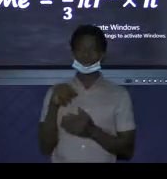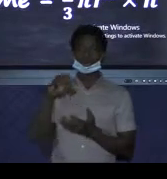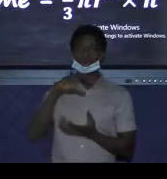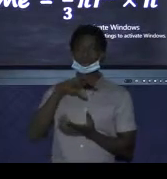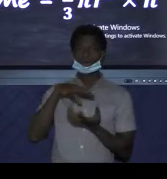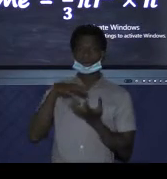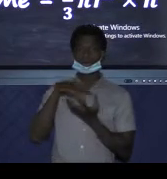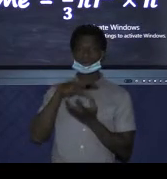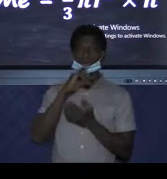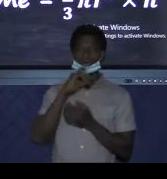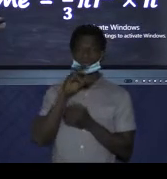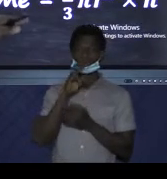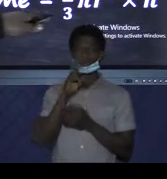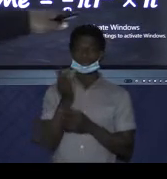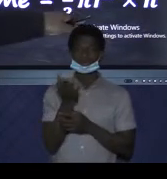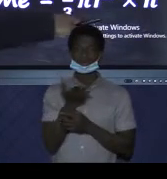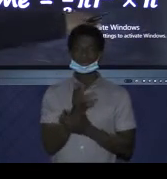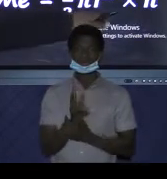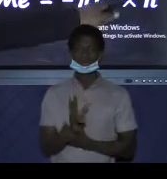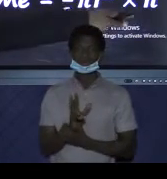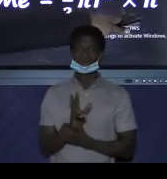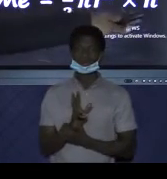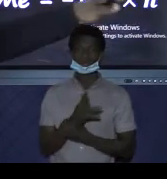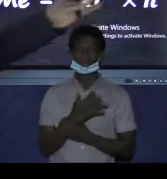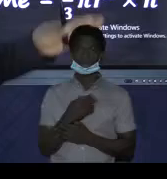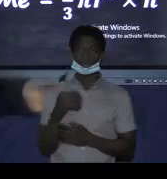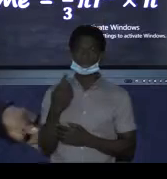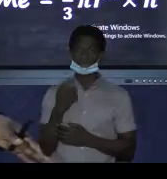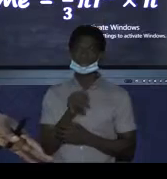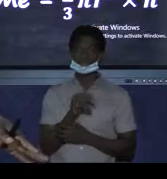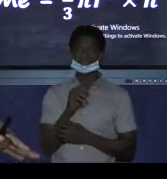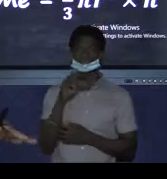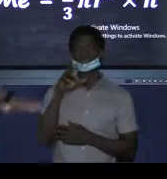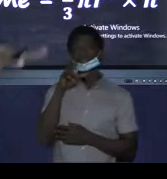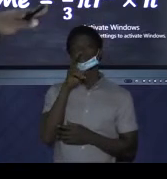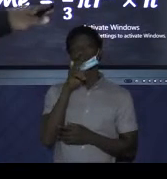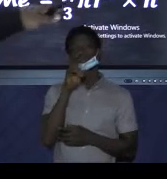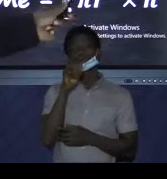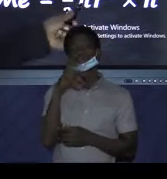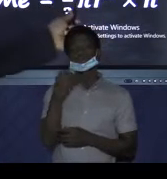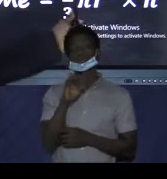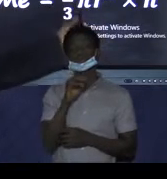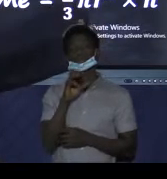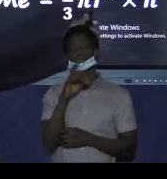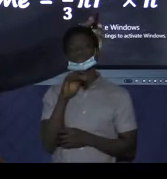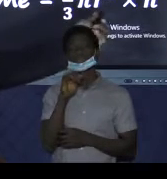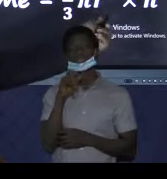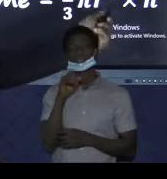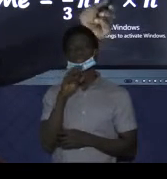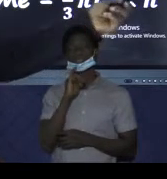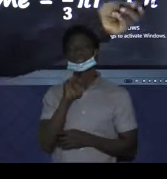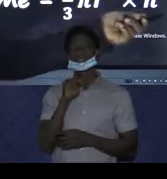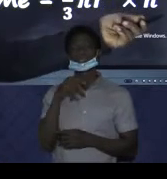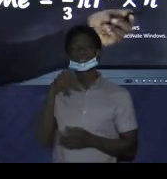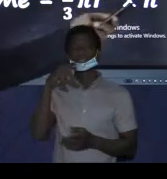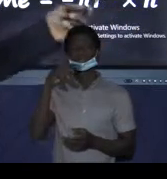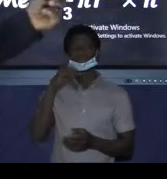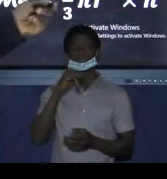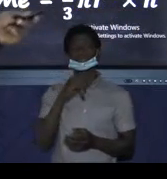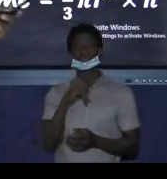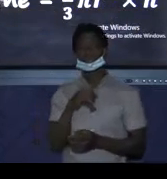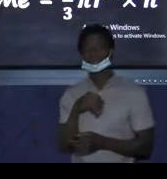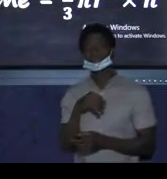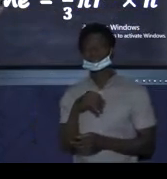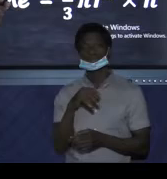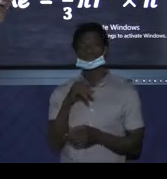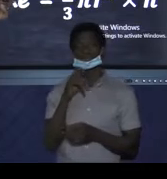a cylinder. But the volume of a cylinder is pi r squared times the height. The volume of a cylinder is pi r squared times the height.